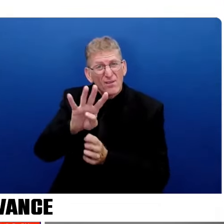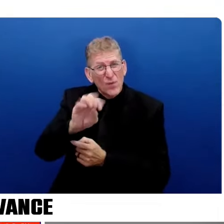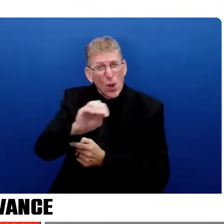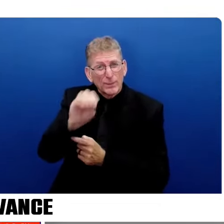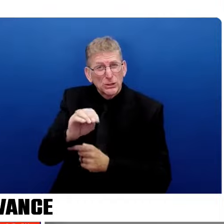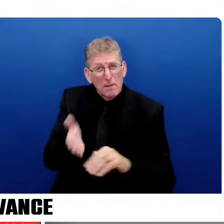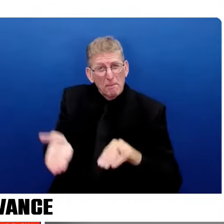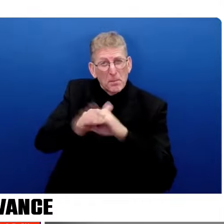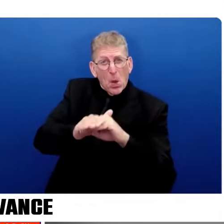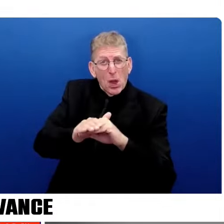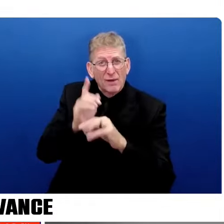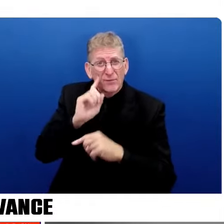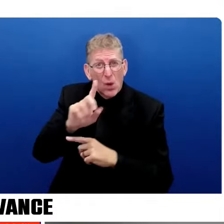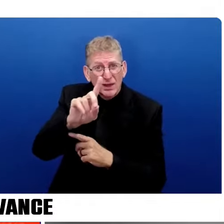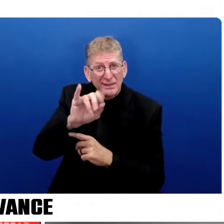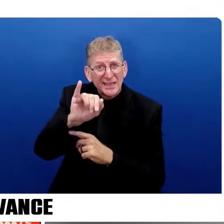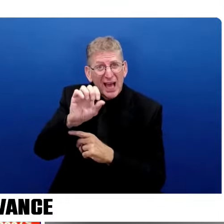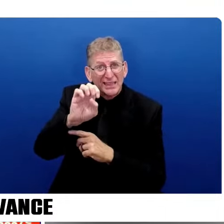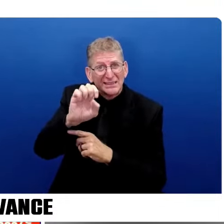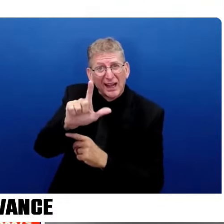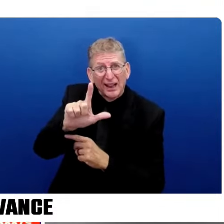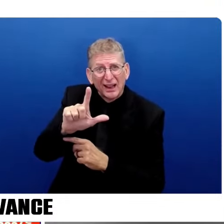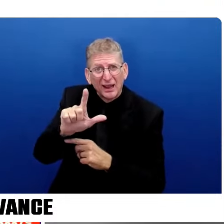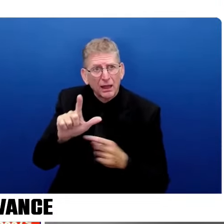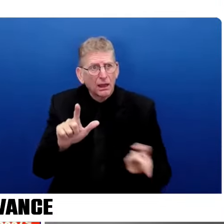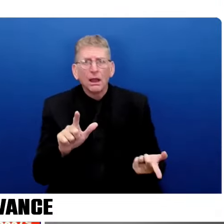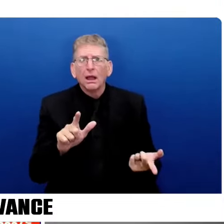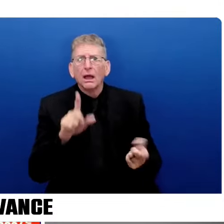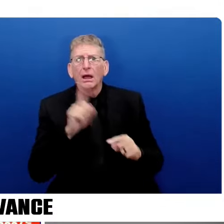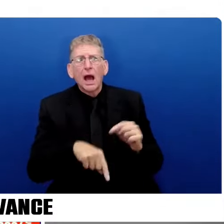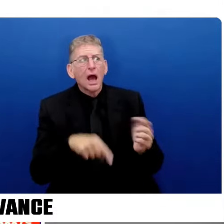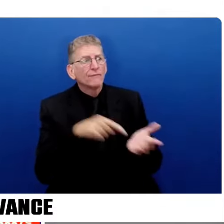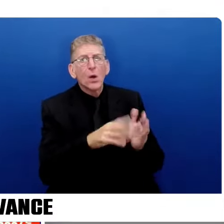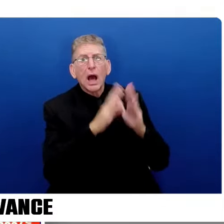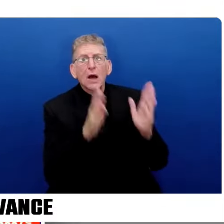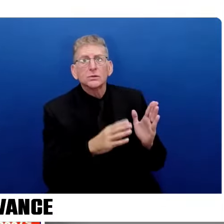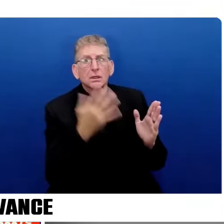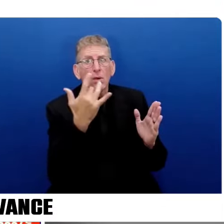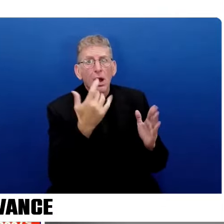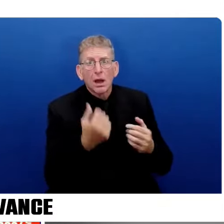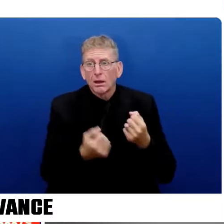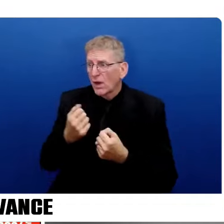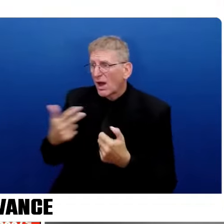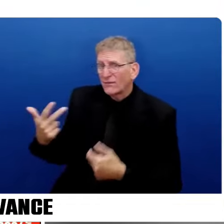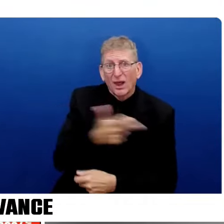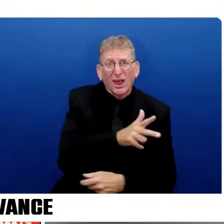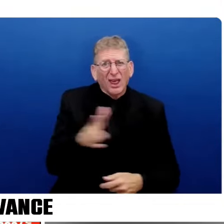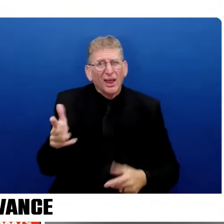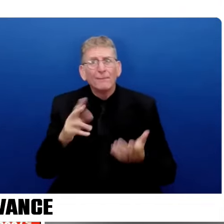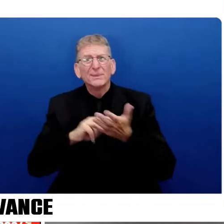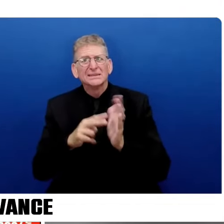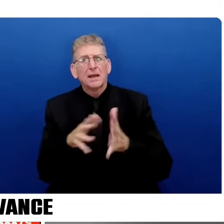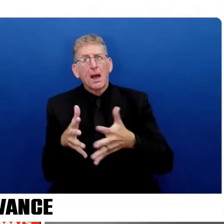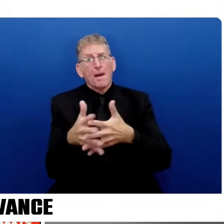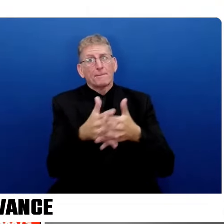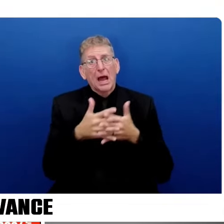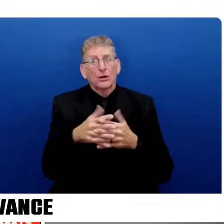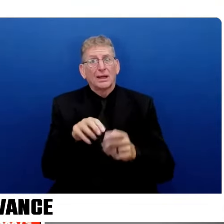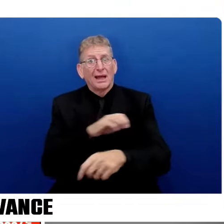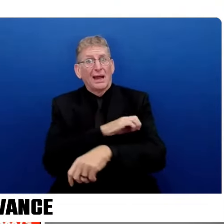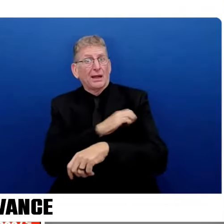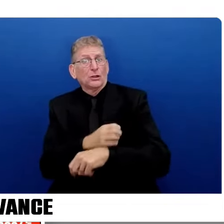will get immediate pricing relief for American citizens, not, by the way, just in housing, but in a whole host of other economic goods,